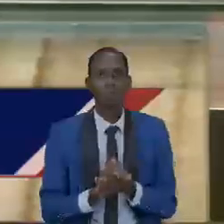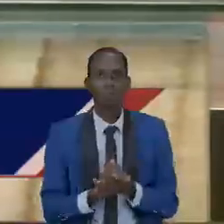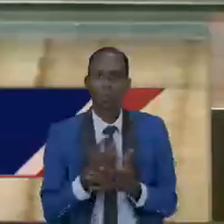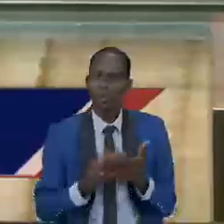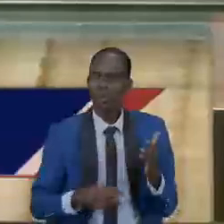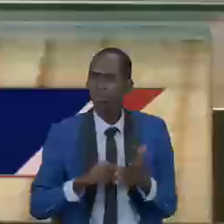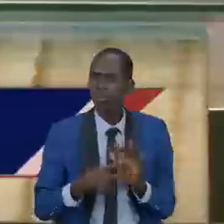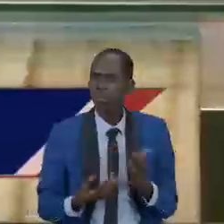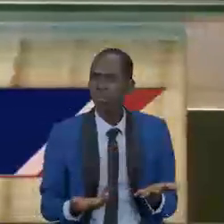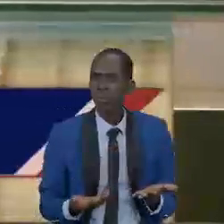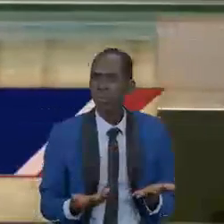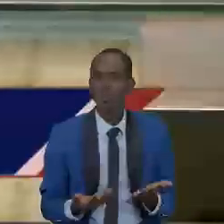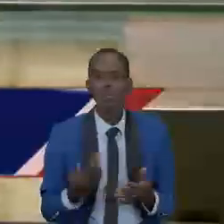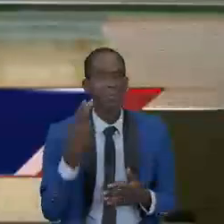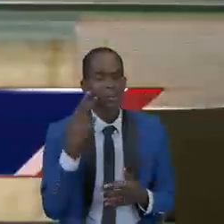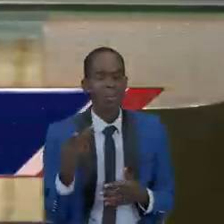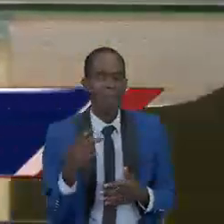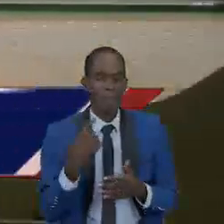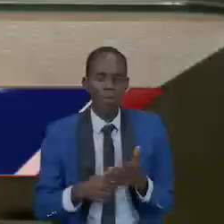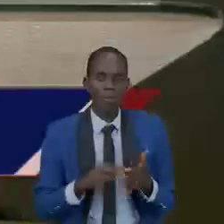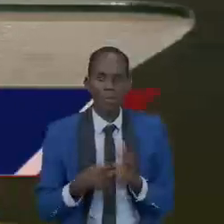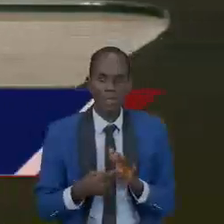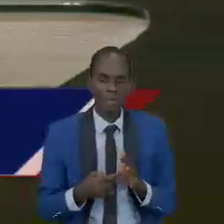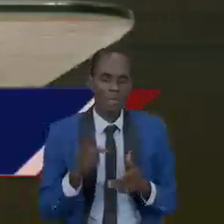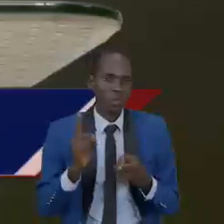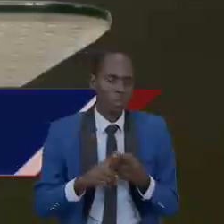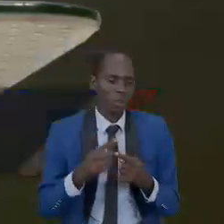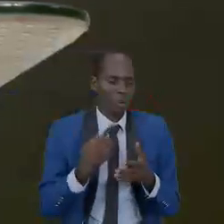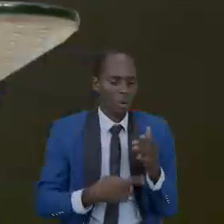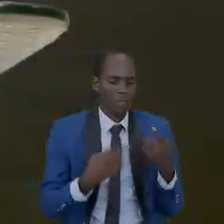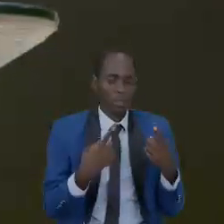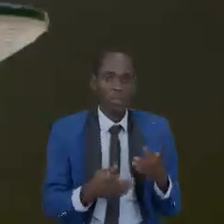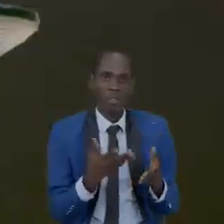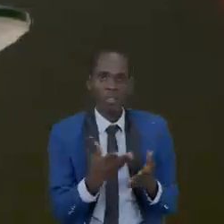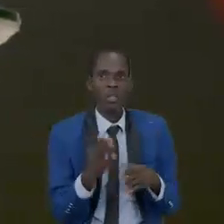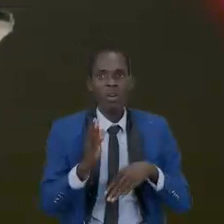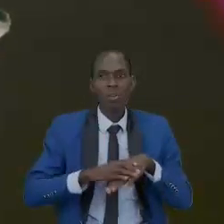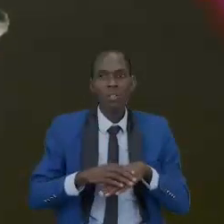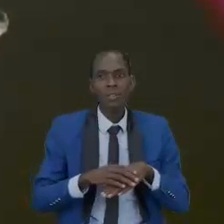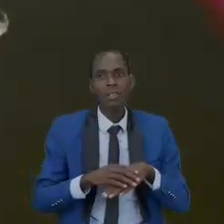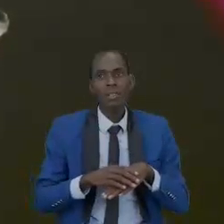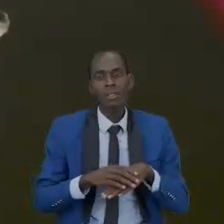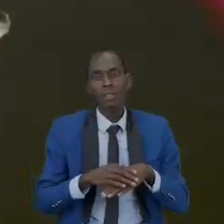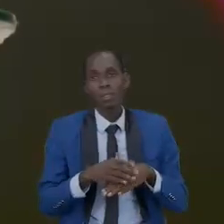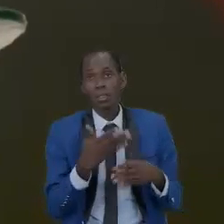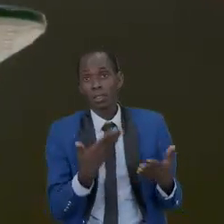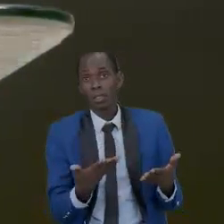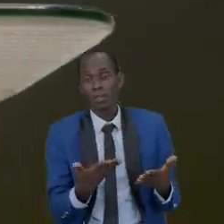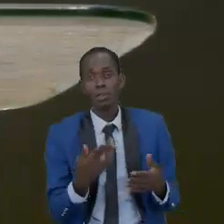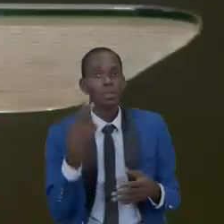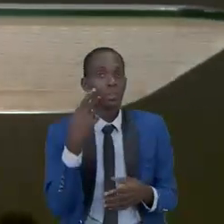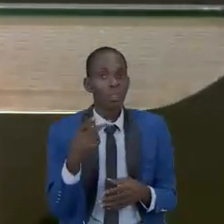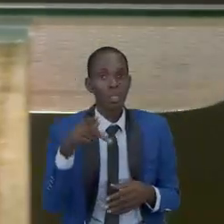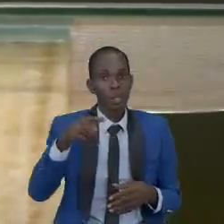that mean? In application to, you know, the situation on hand there. Peter